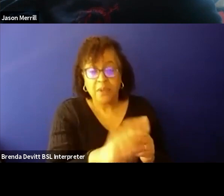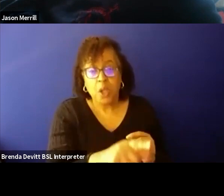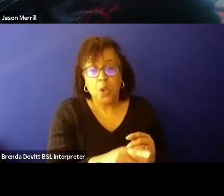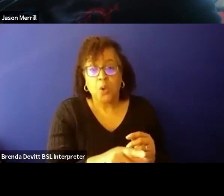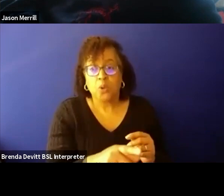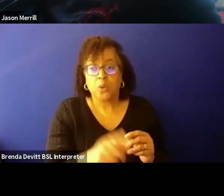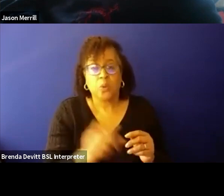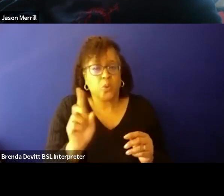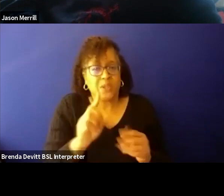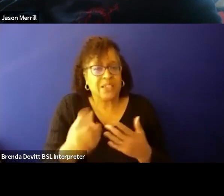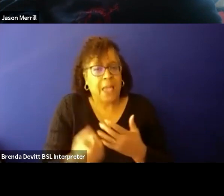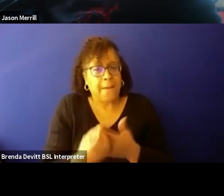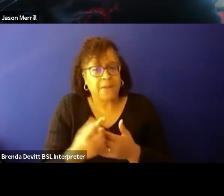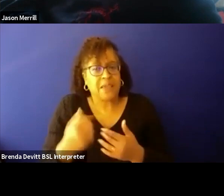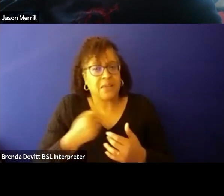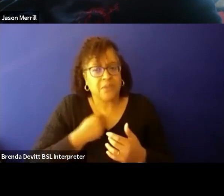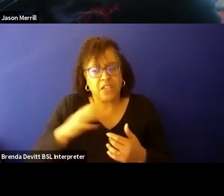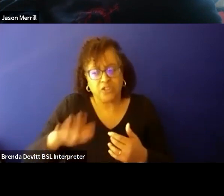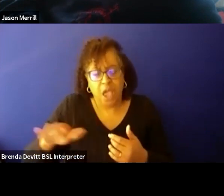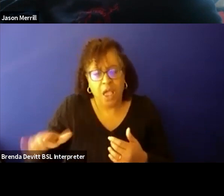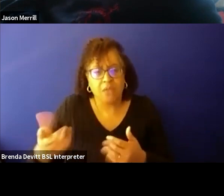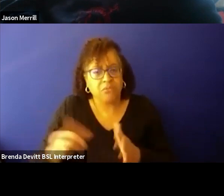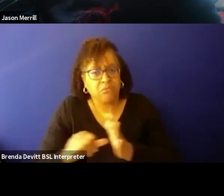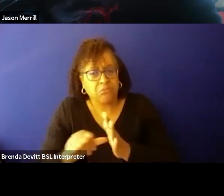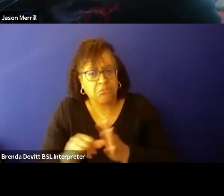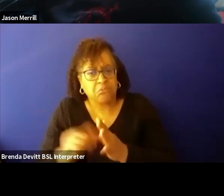Communication. Yeah.